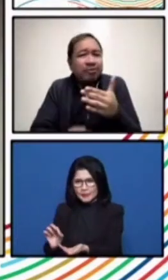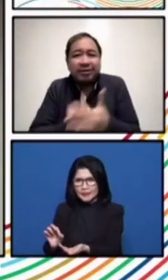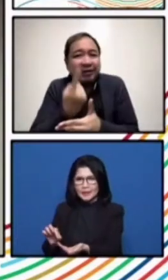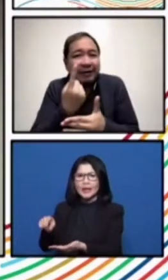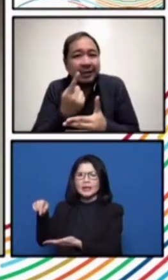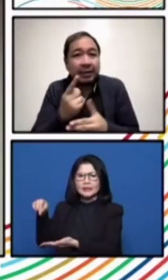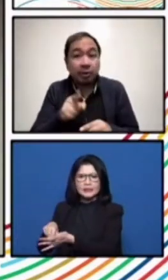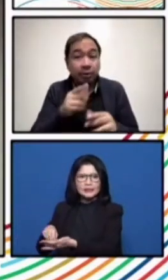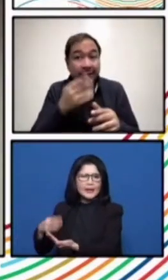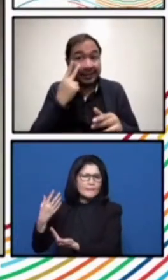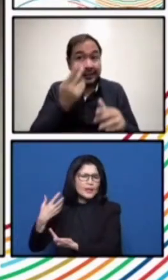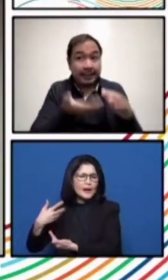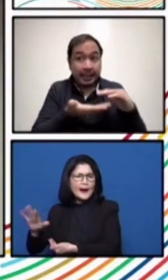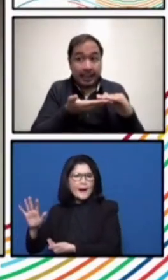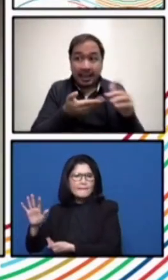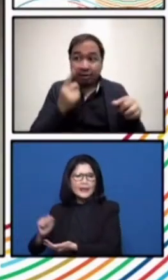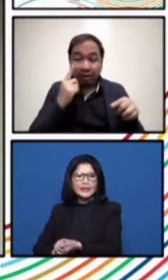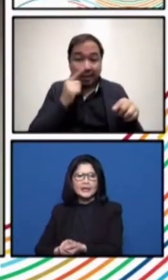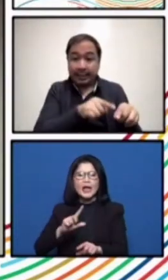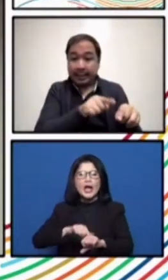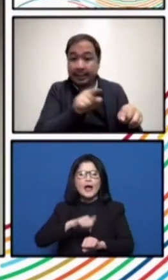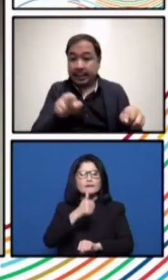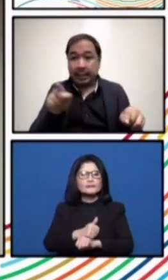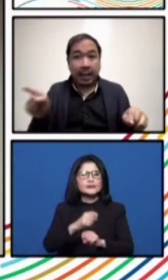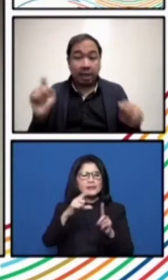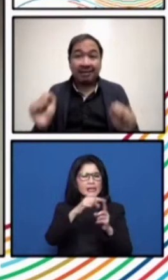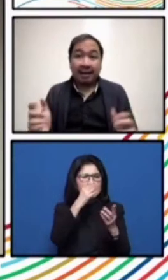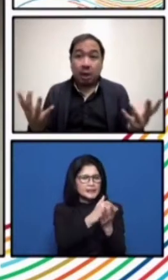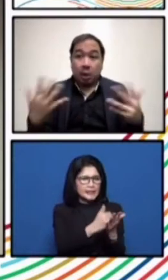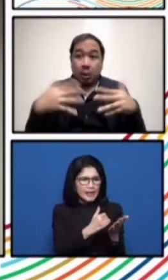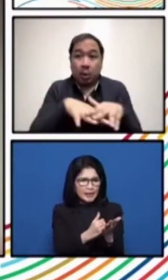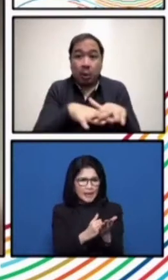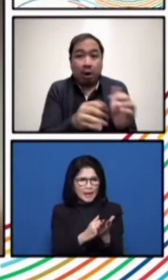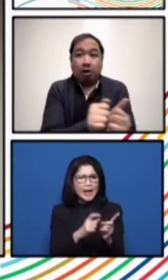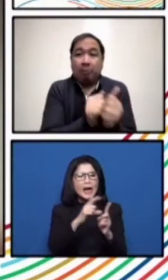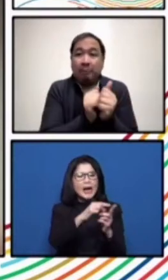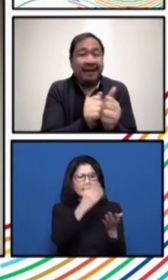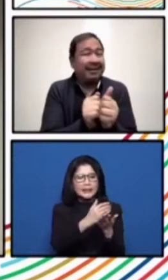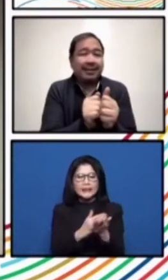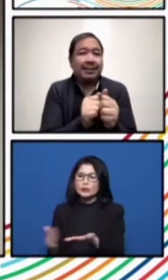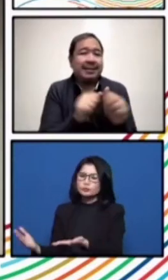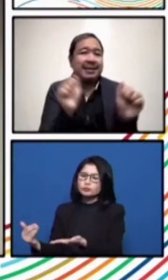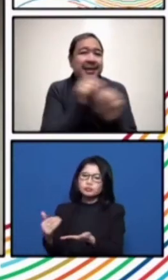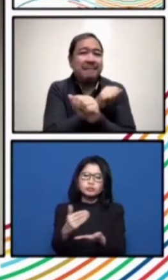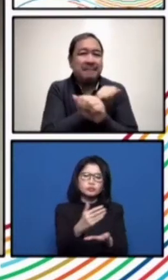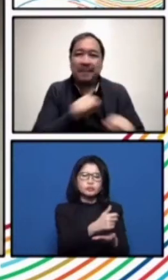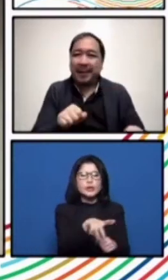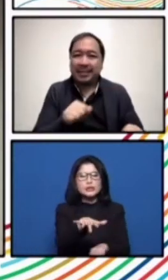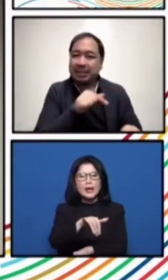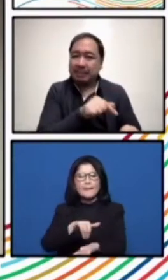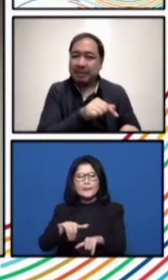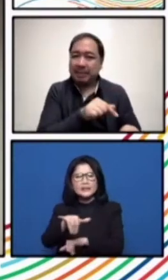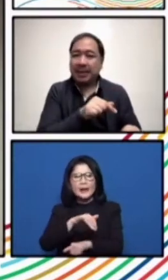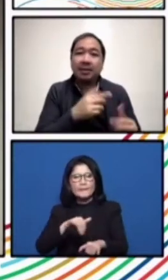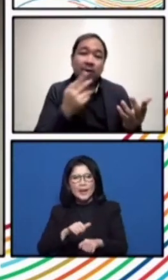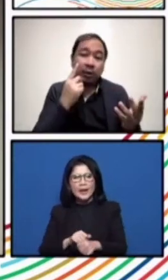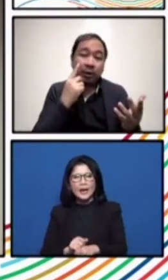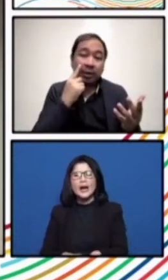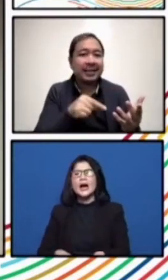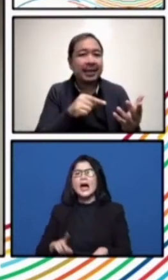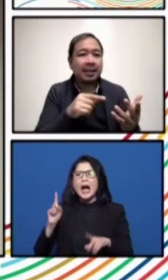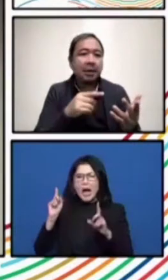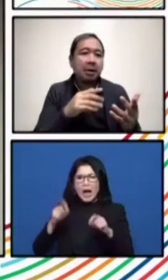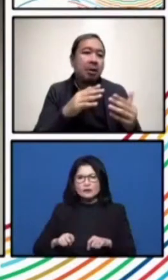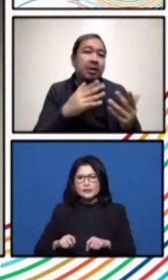can't use the data systems together right we can't we can't combine when we're able to combine Data Systems together they become more